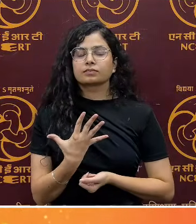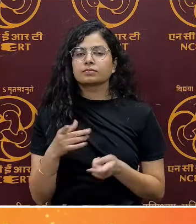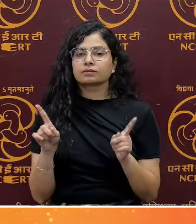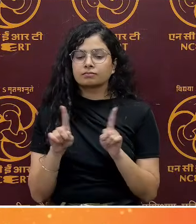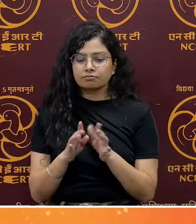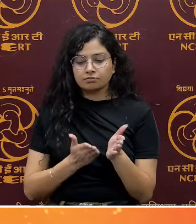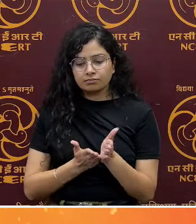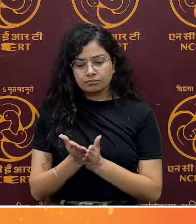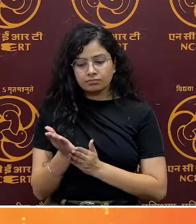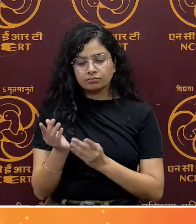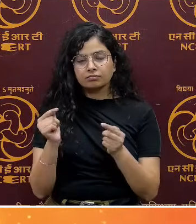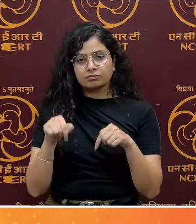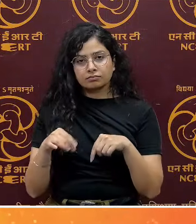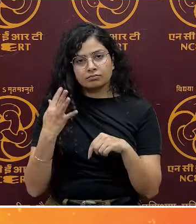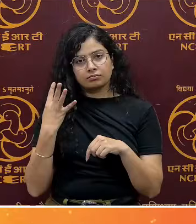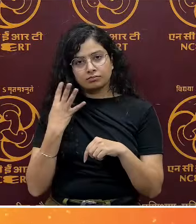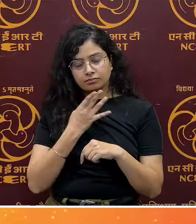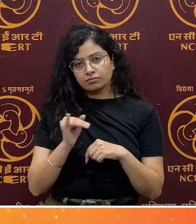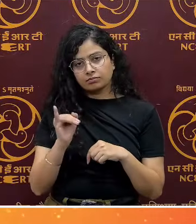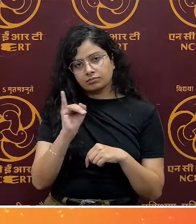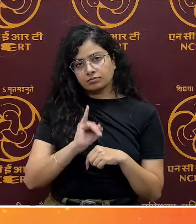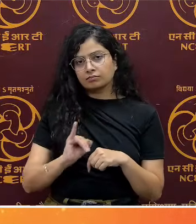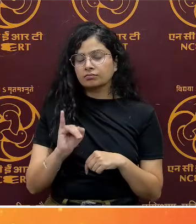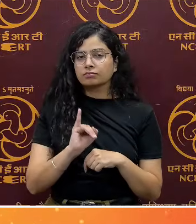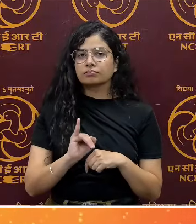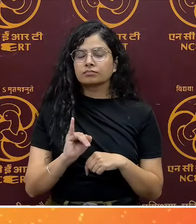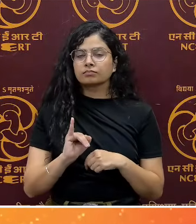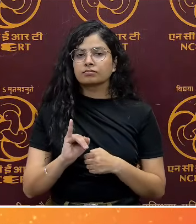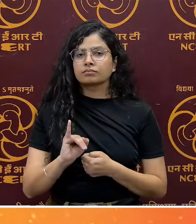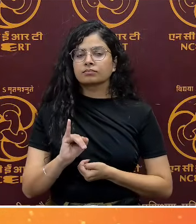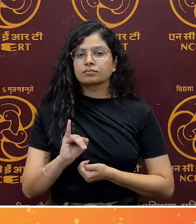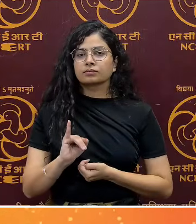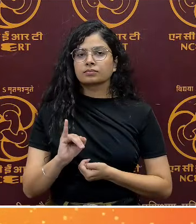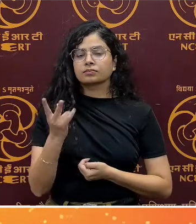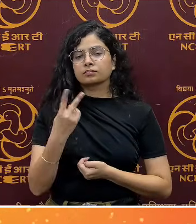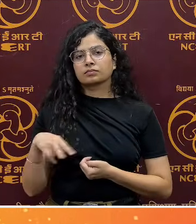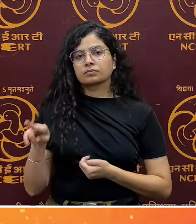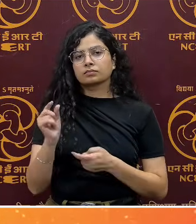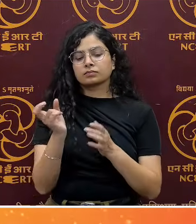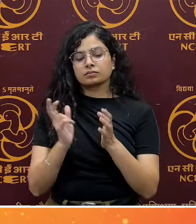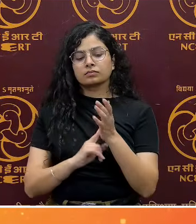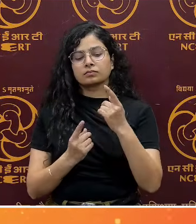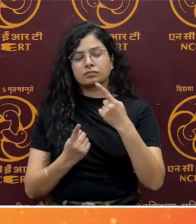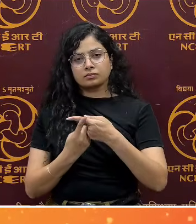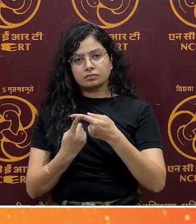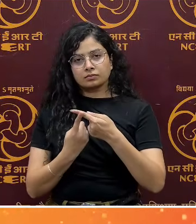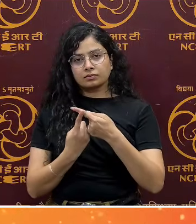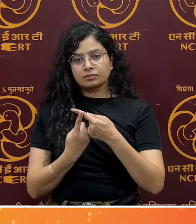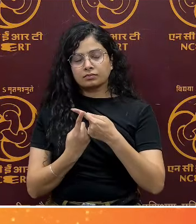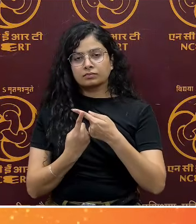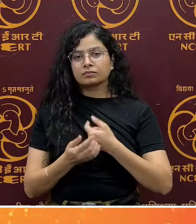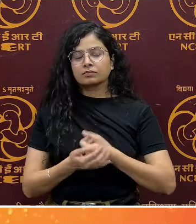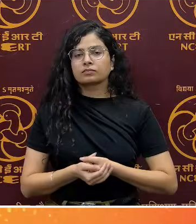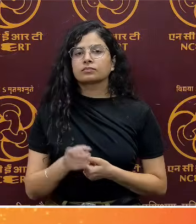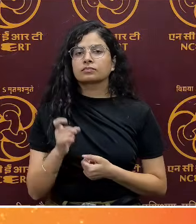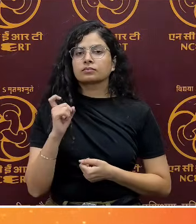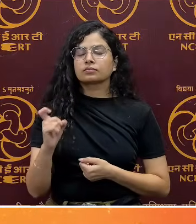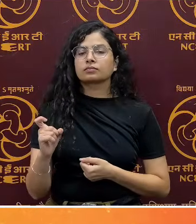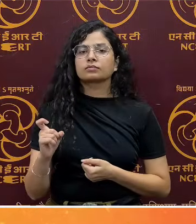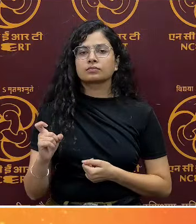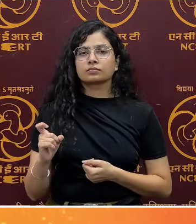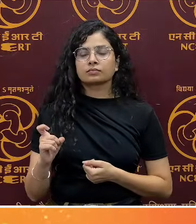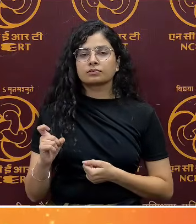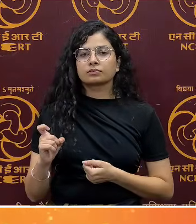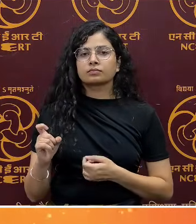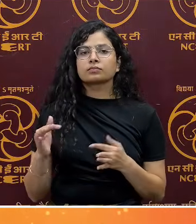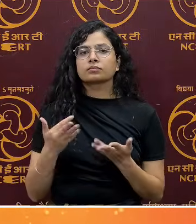Similarly, we will color the 6th number, 6 square units representing 6, then 7 square